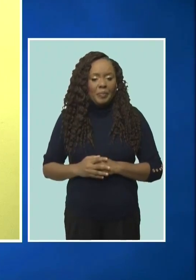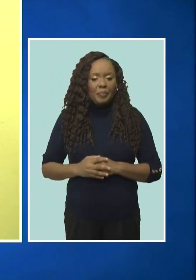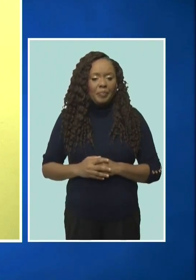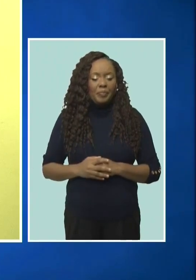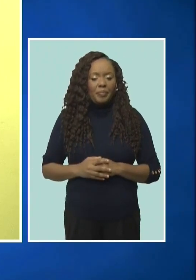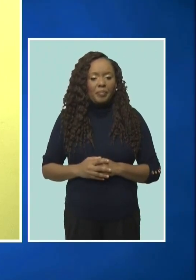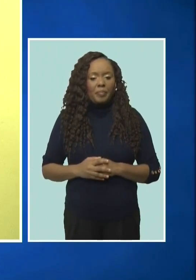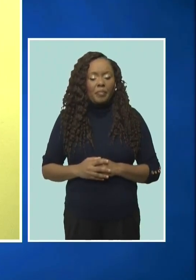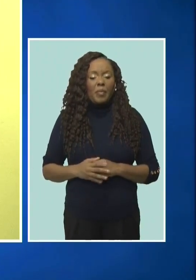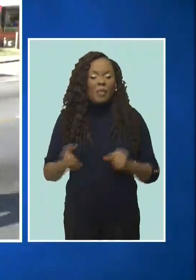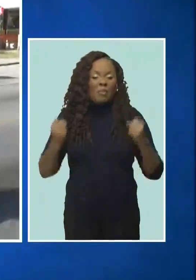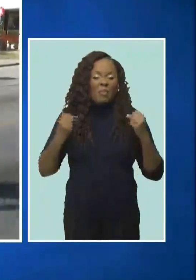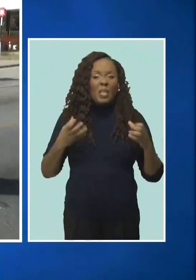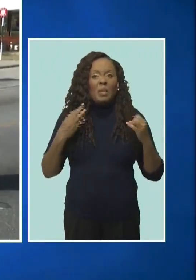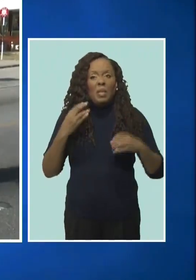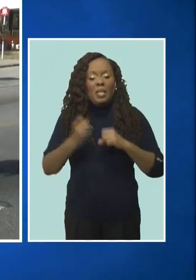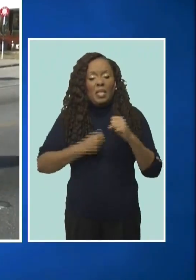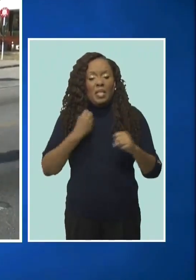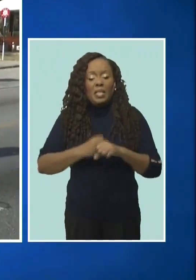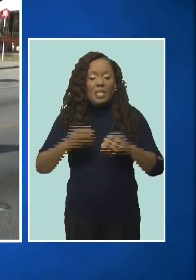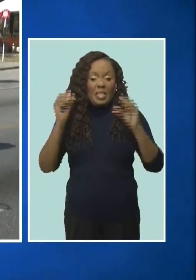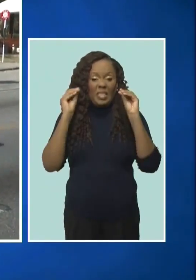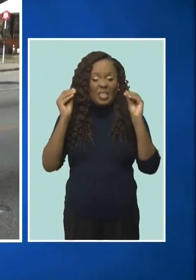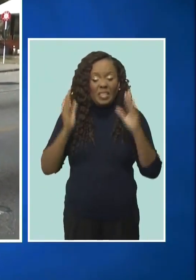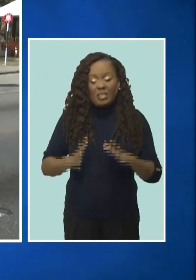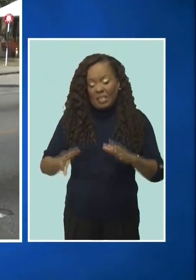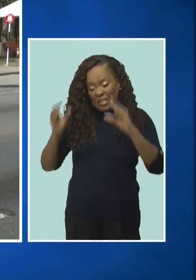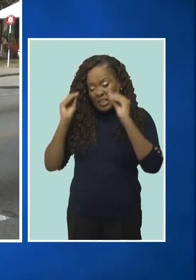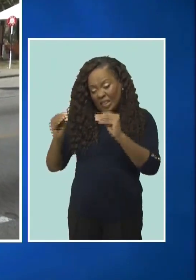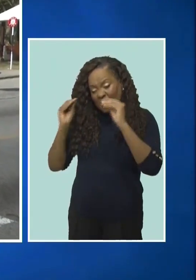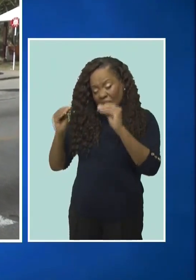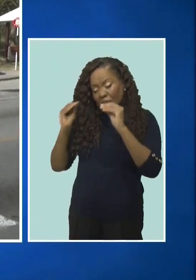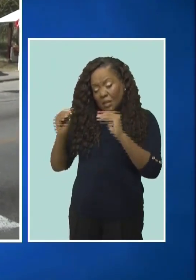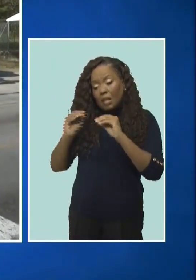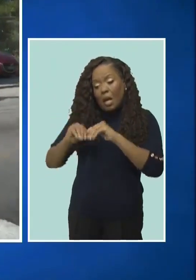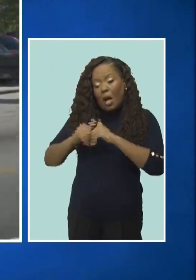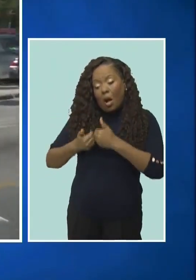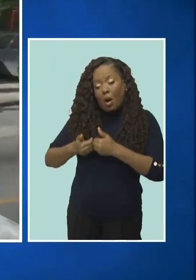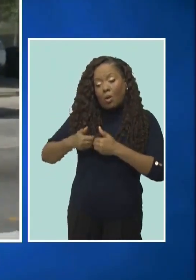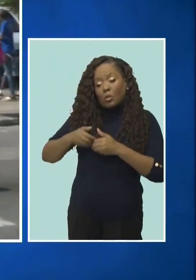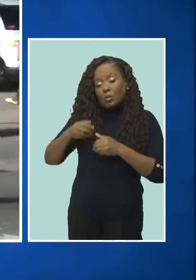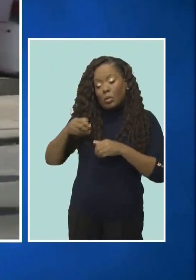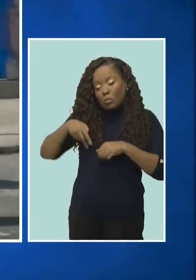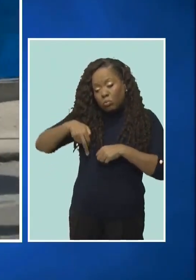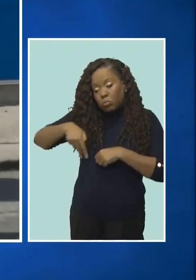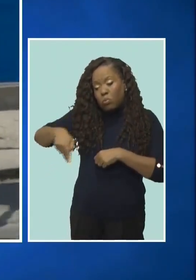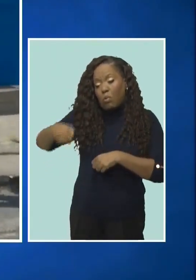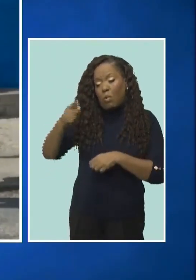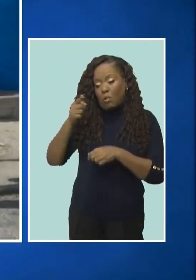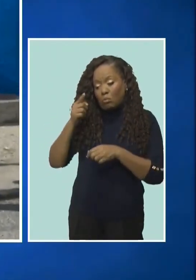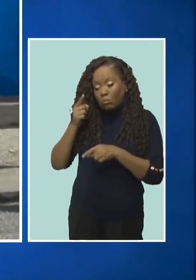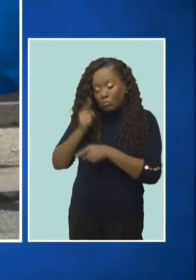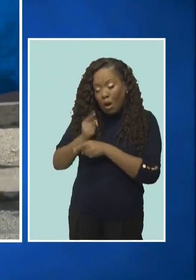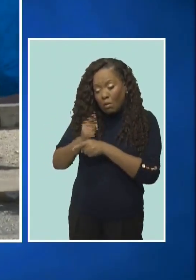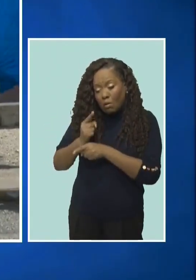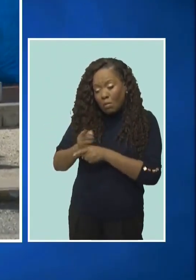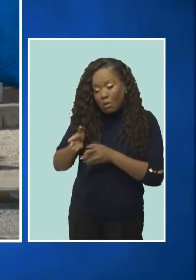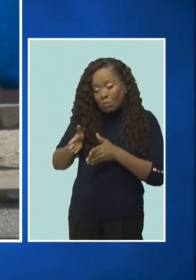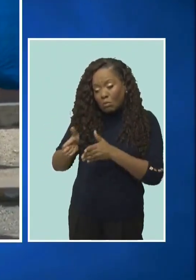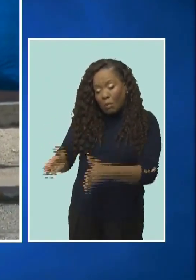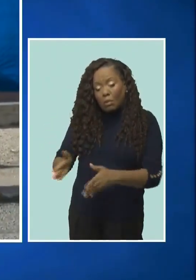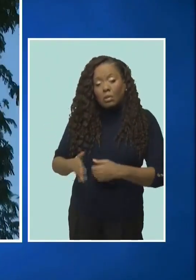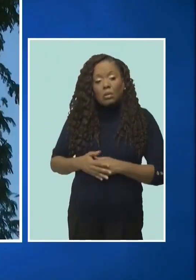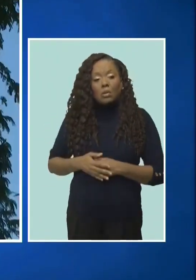says for many years, teachers have been teaching children how to use the road the correct way. She says while the ministry intends to step